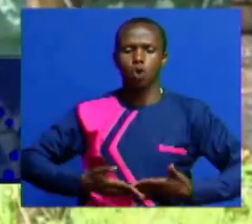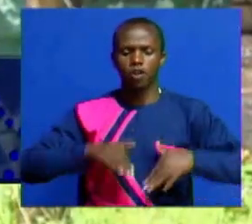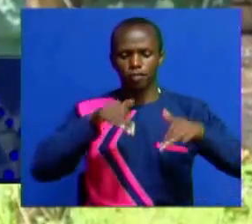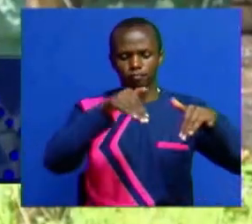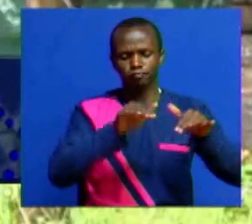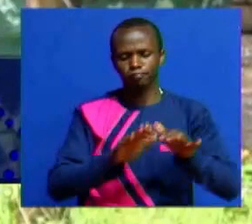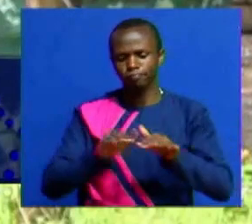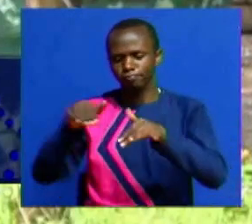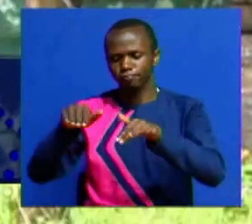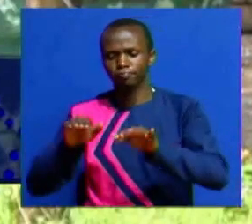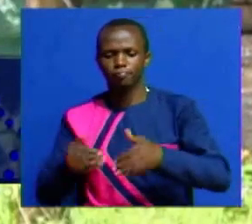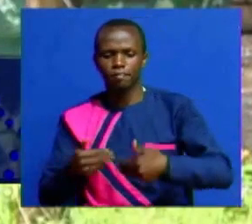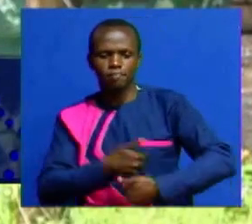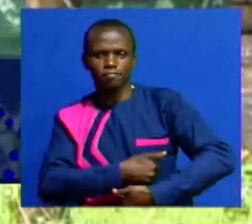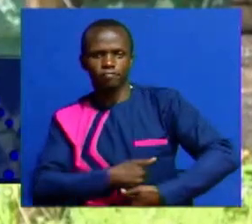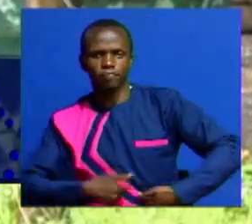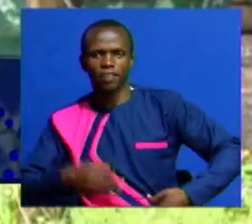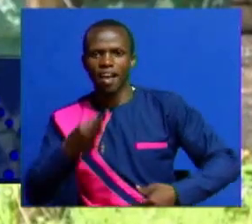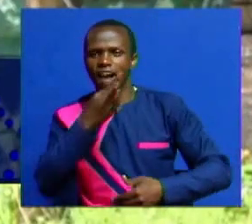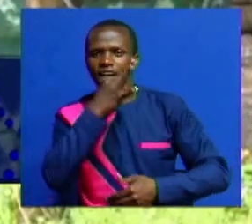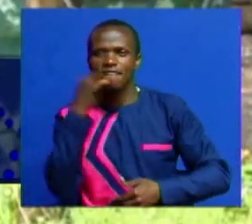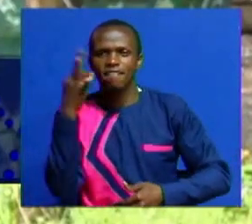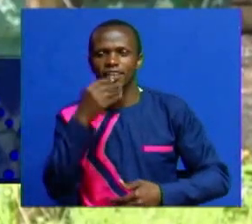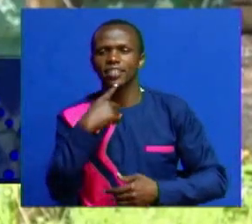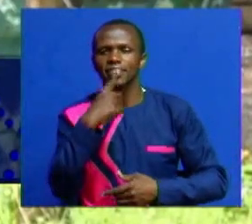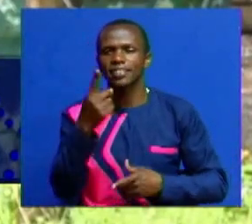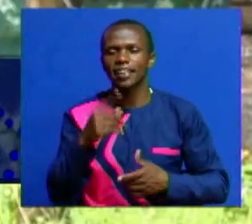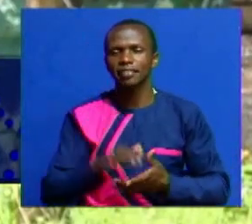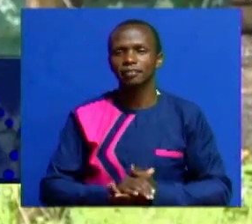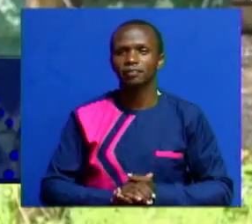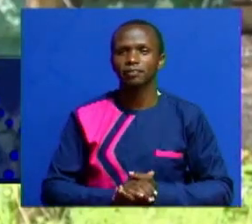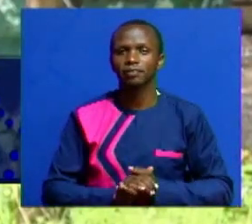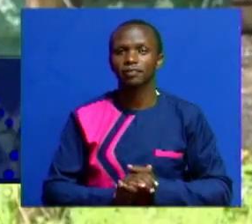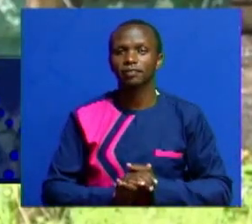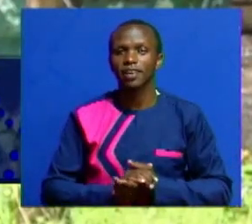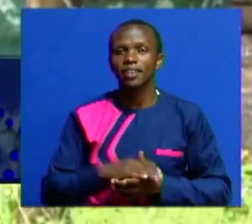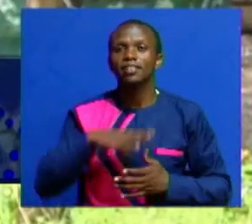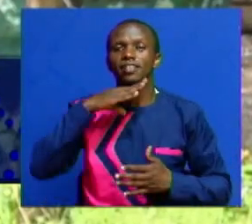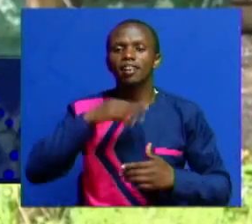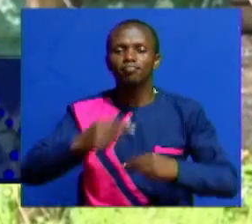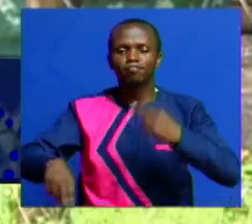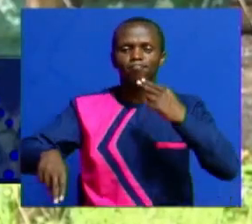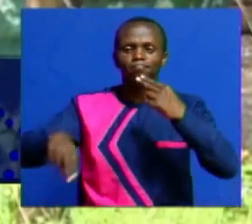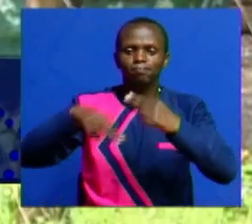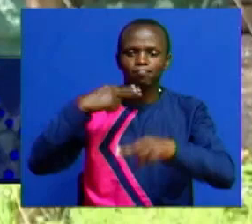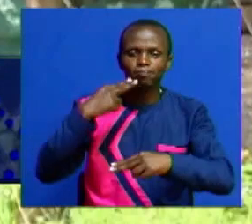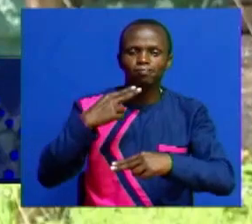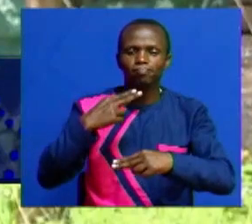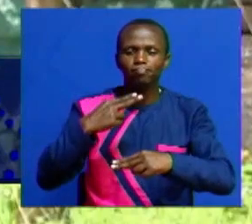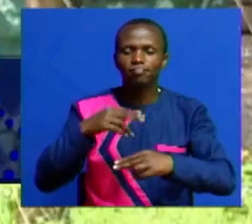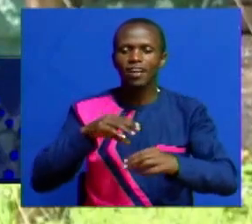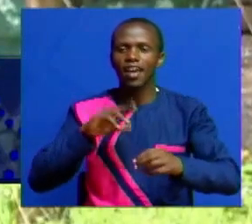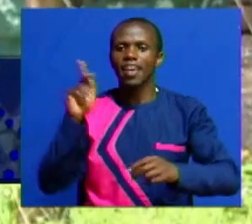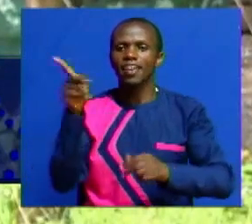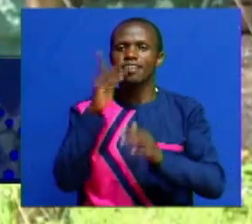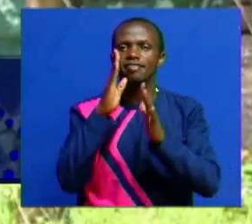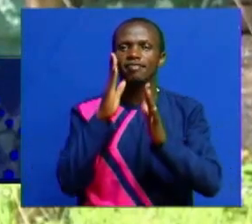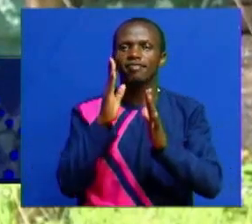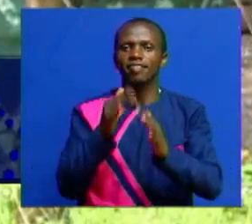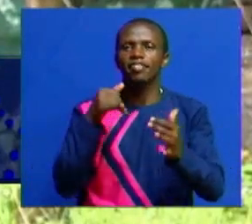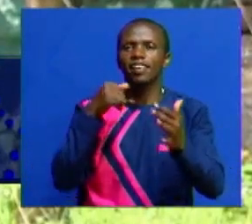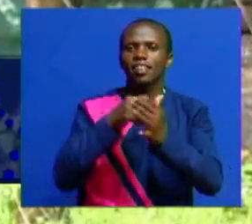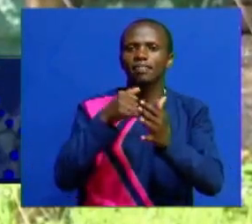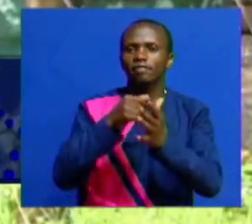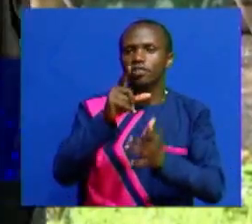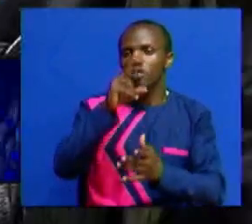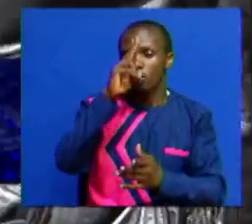his followers to death in the name of fasting. Death toll continues to rise as angry Kenyans are questioning the late interventions of the